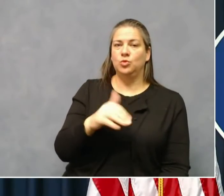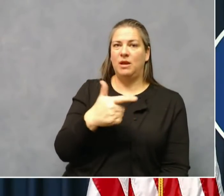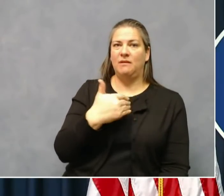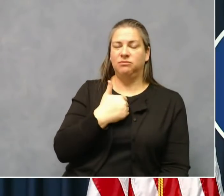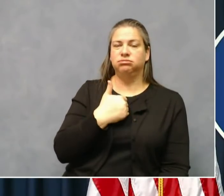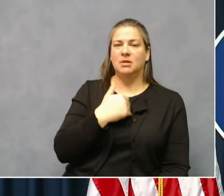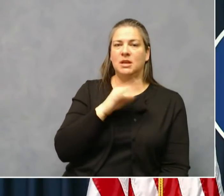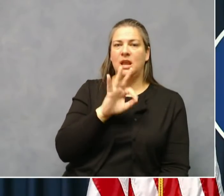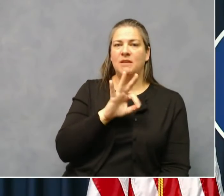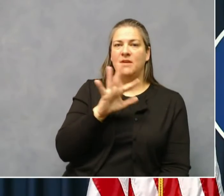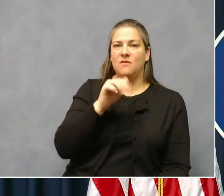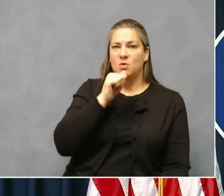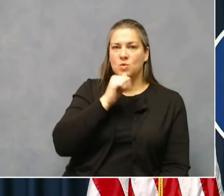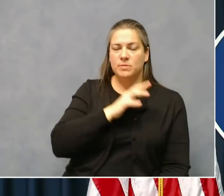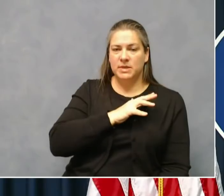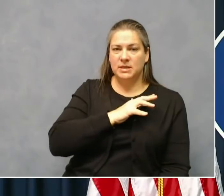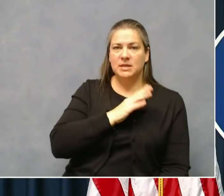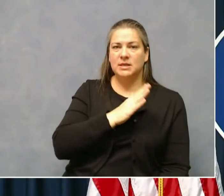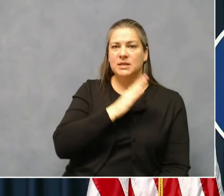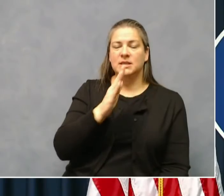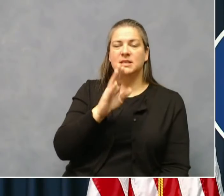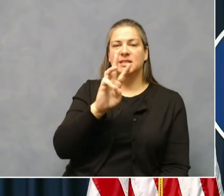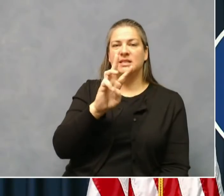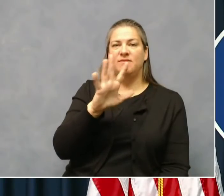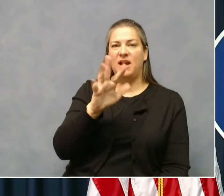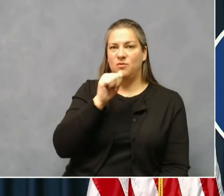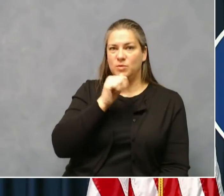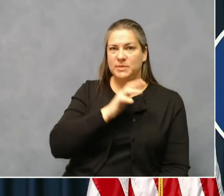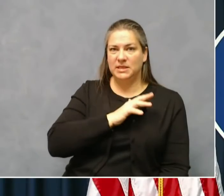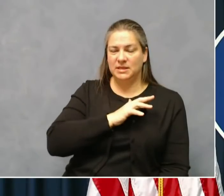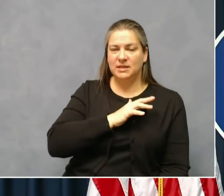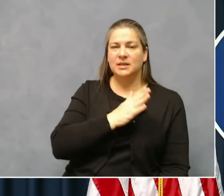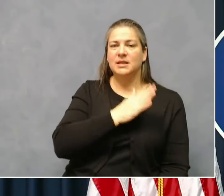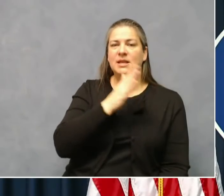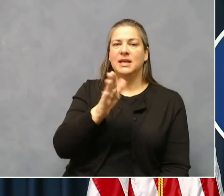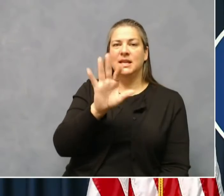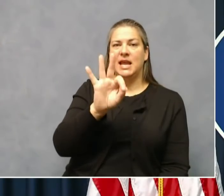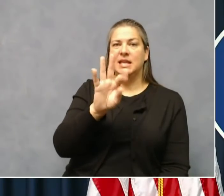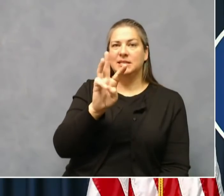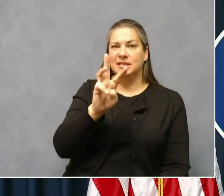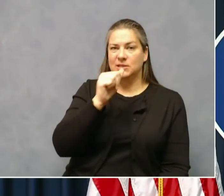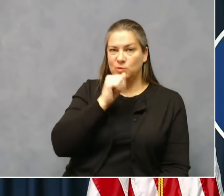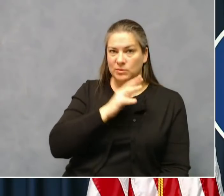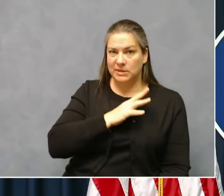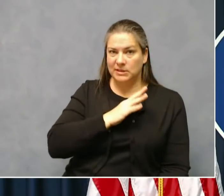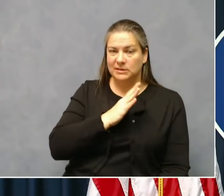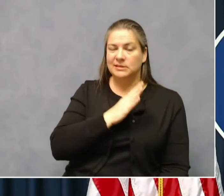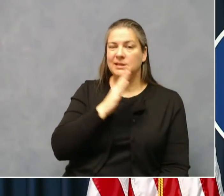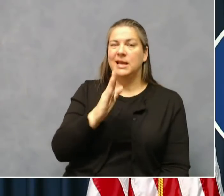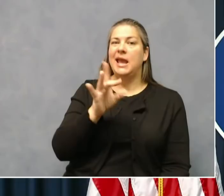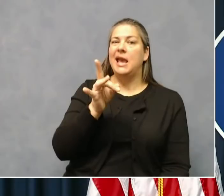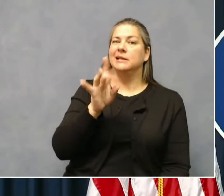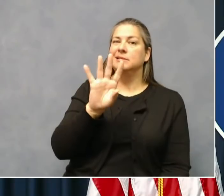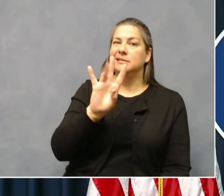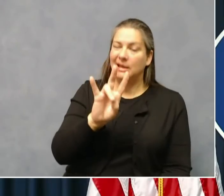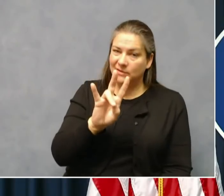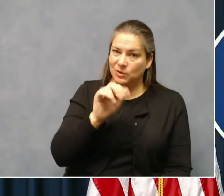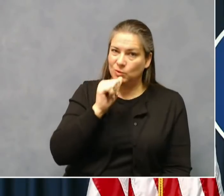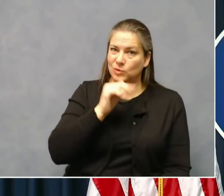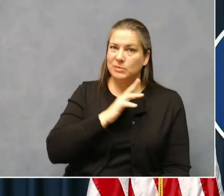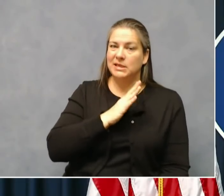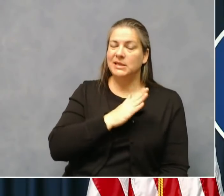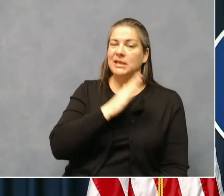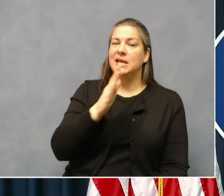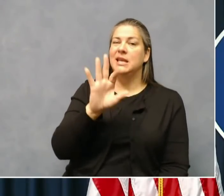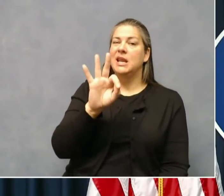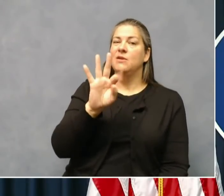95-year-old woman, a 65-year-old woman, a 96-year-old woman, an 87-year-old woman, a 94-year-old